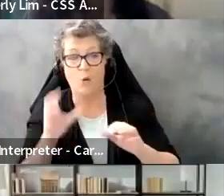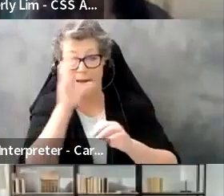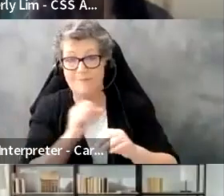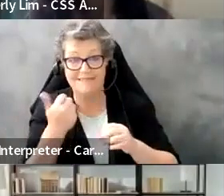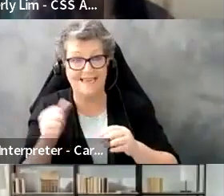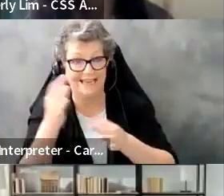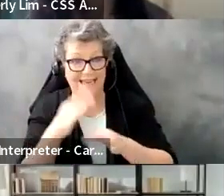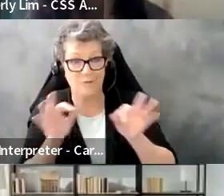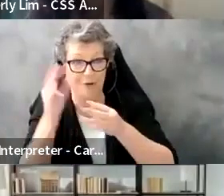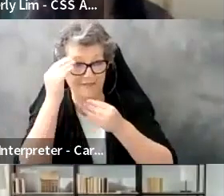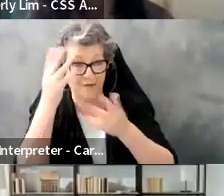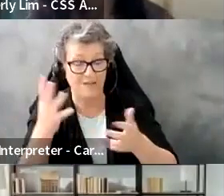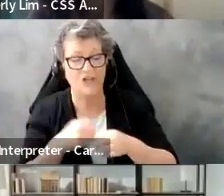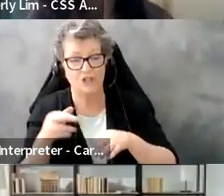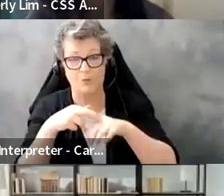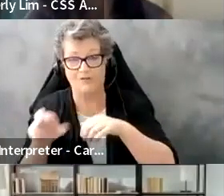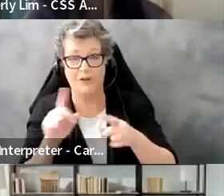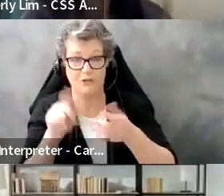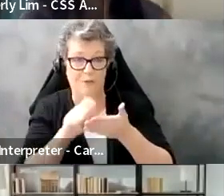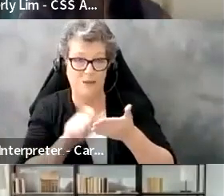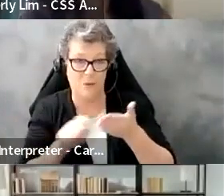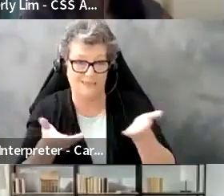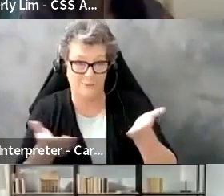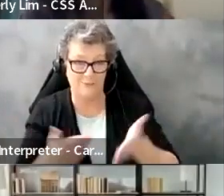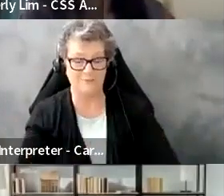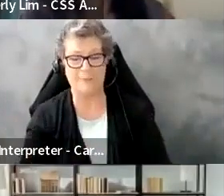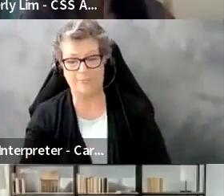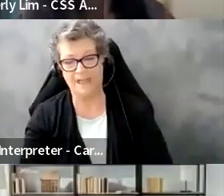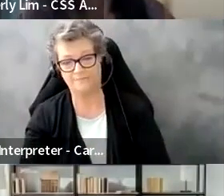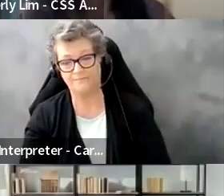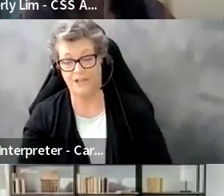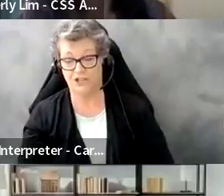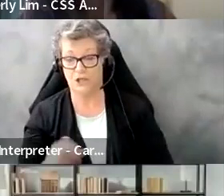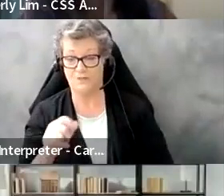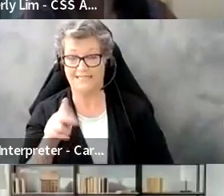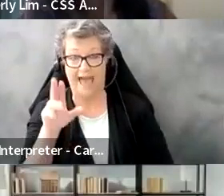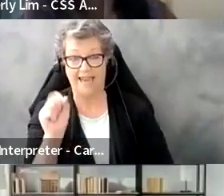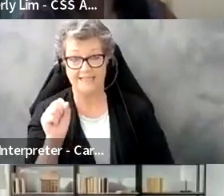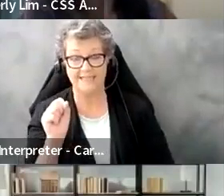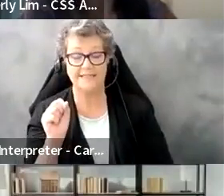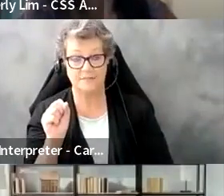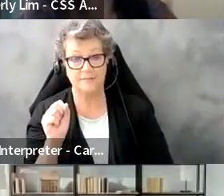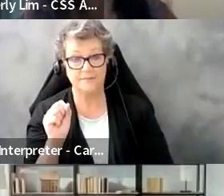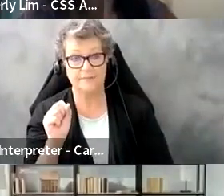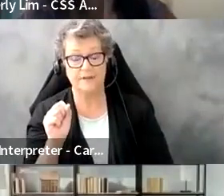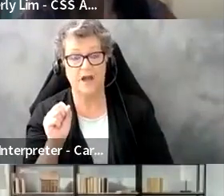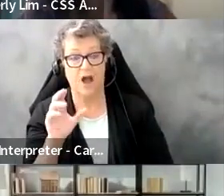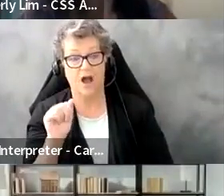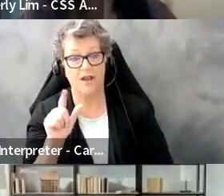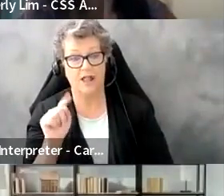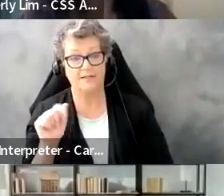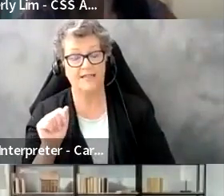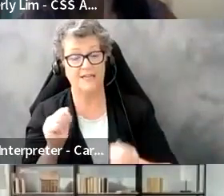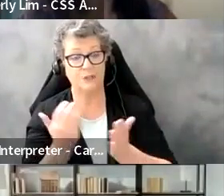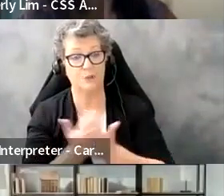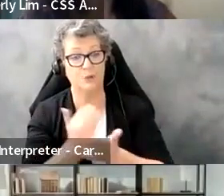important information, so I'm referring to my notes over here. So the status, I'm going to give you the status on ALTA's newly